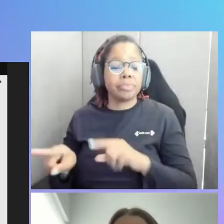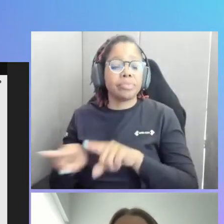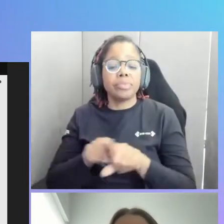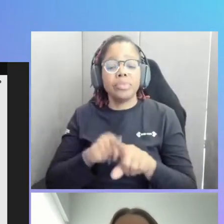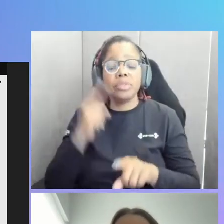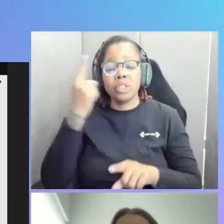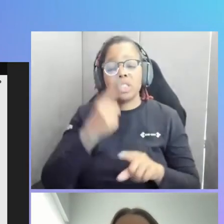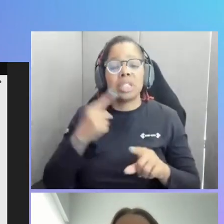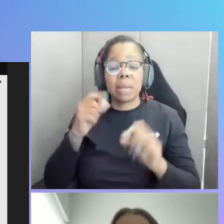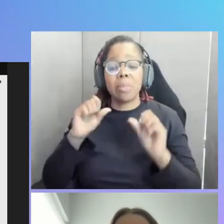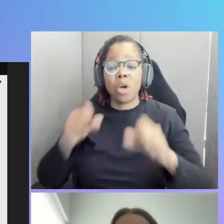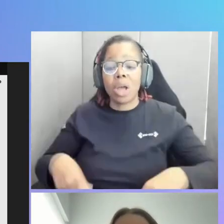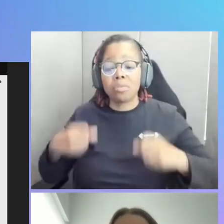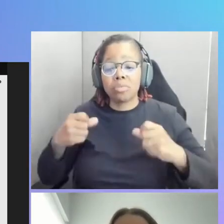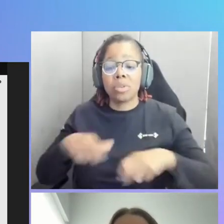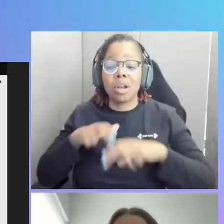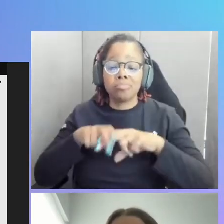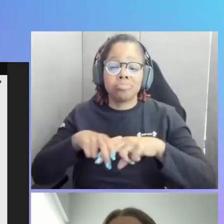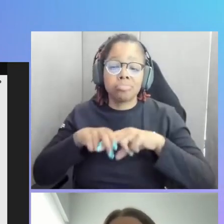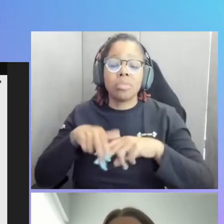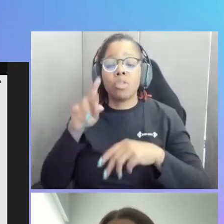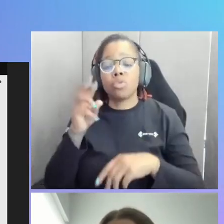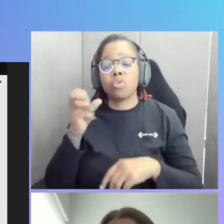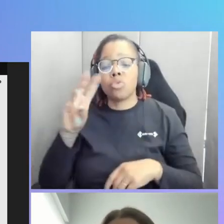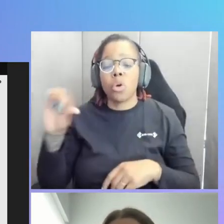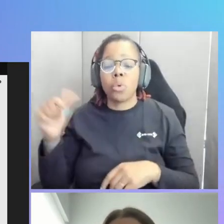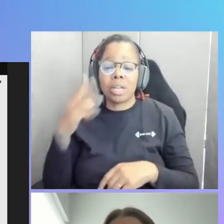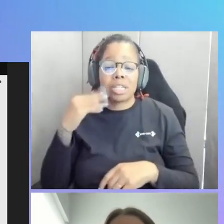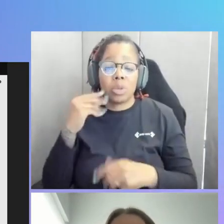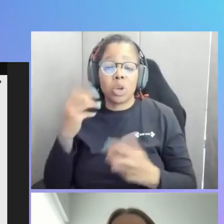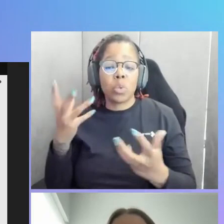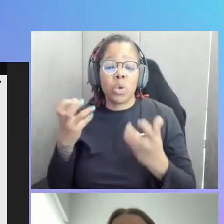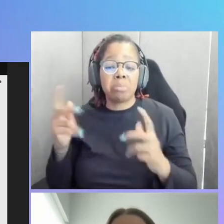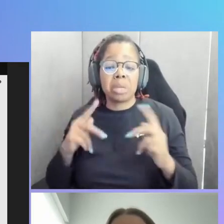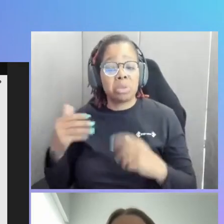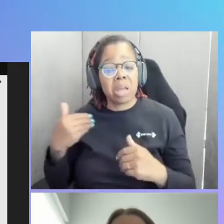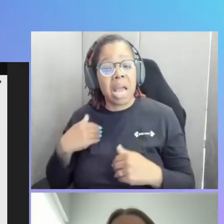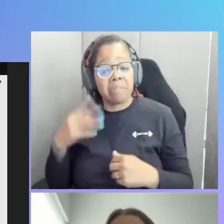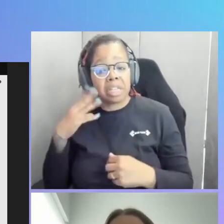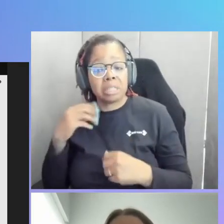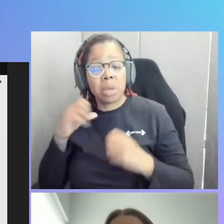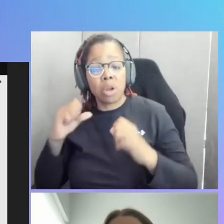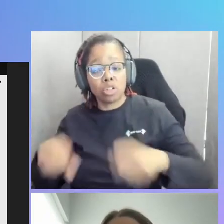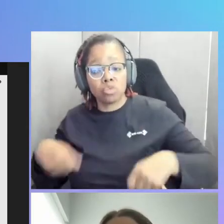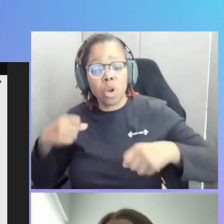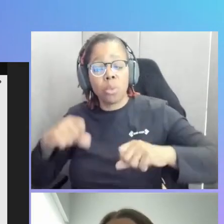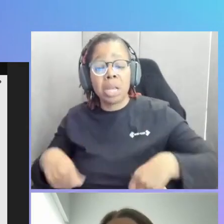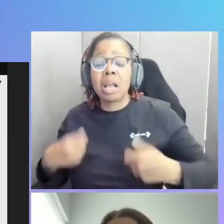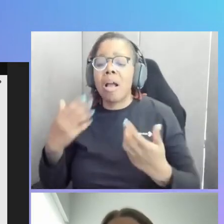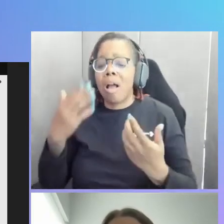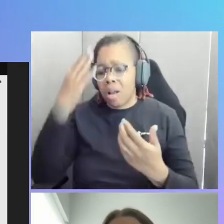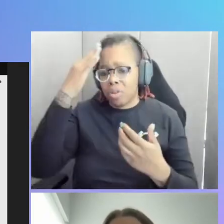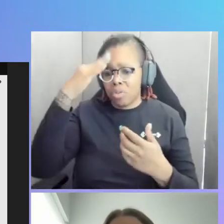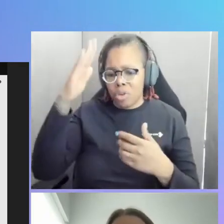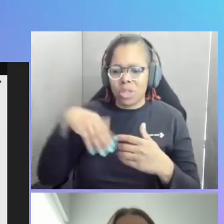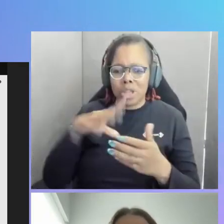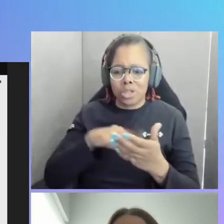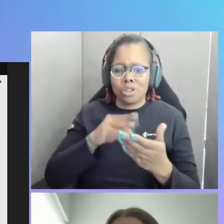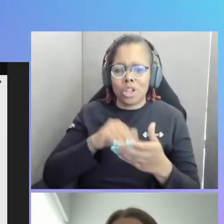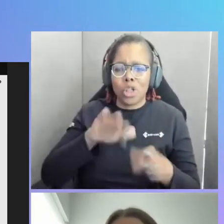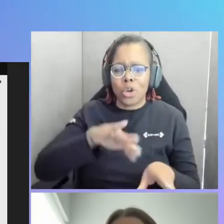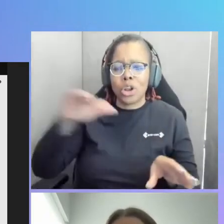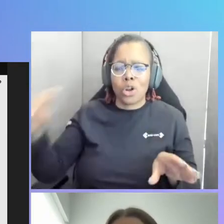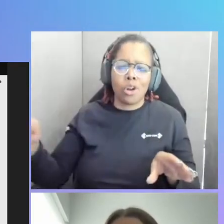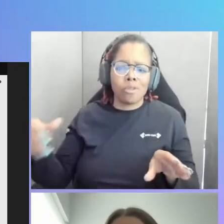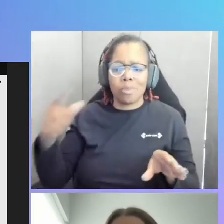rowing experience. So we wanted people who had at least some experience rowing. We know that rowing, there is a learning curve. And because we